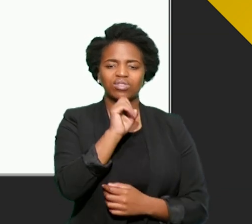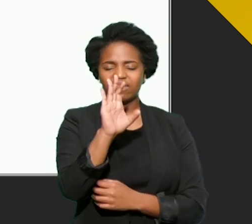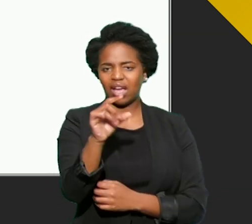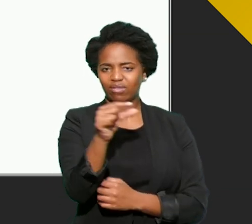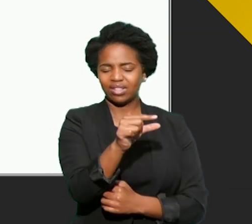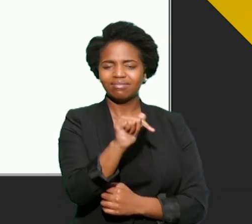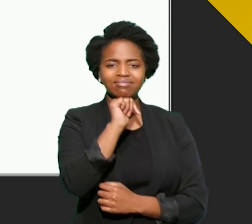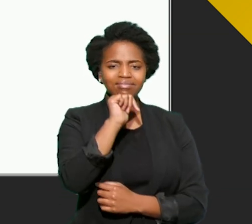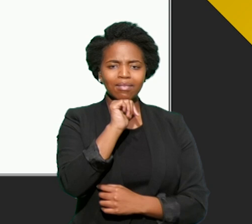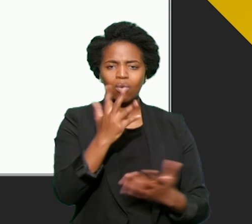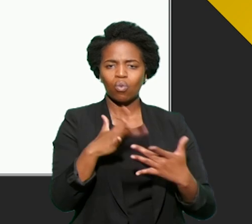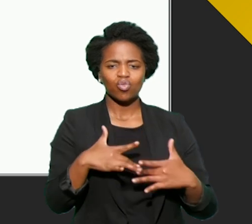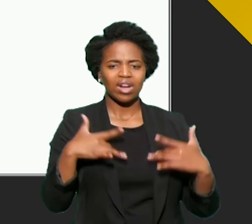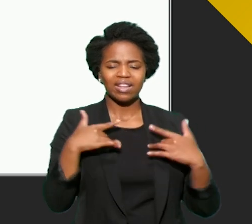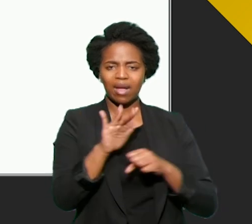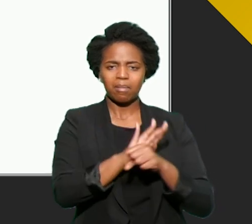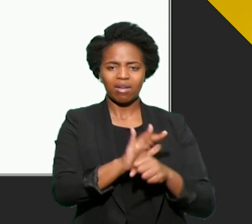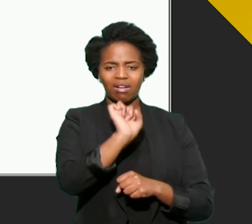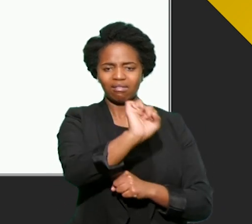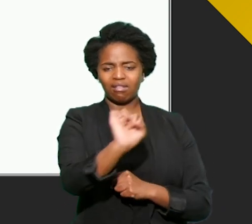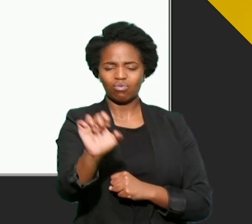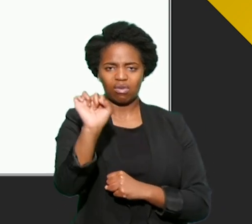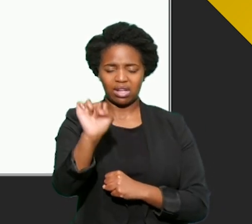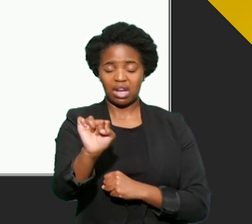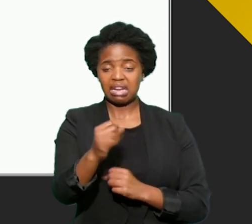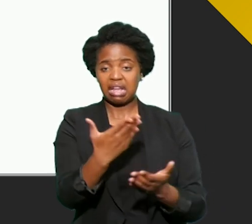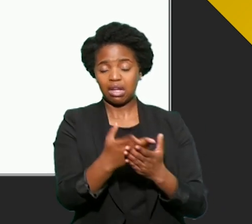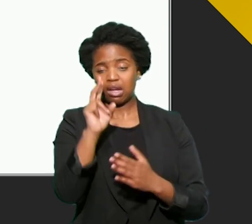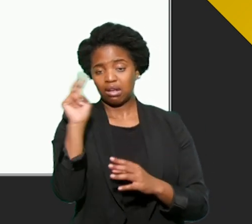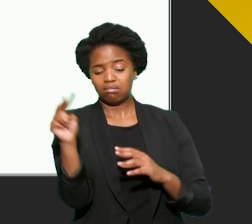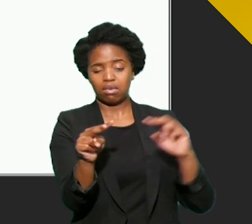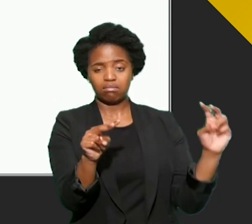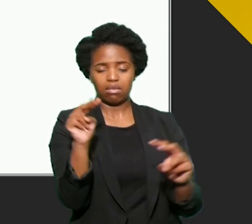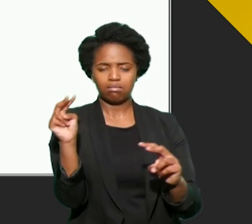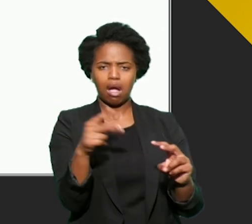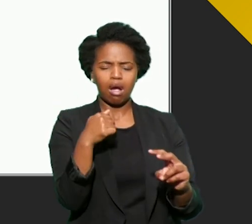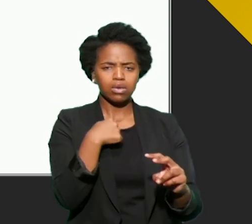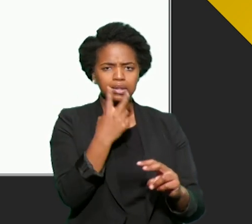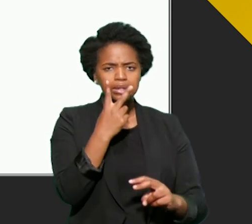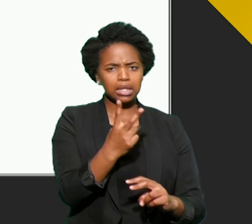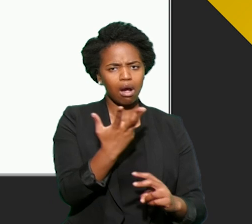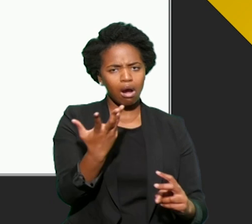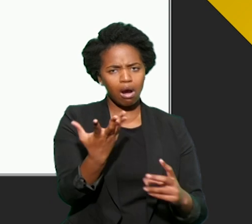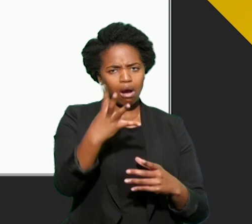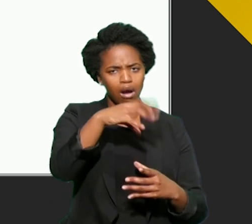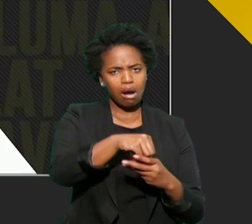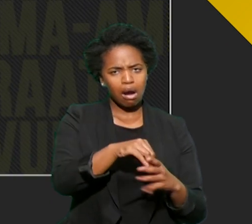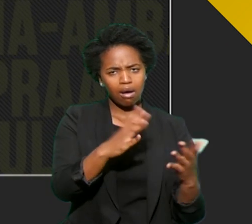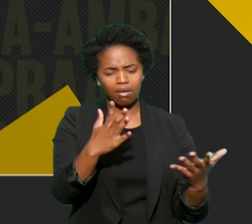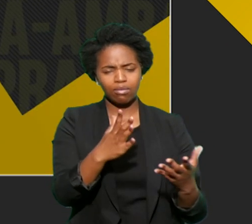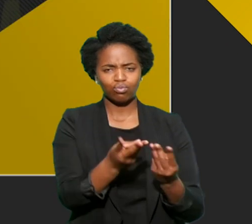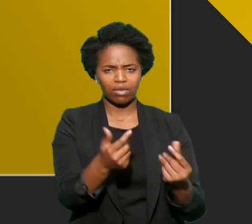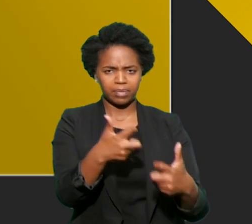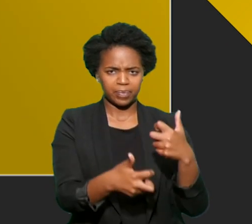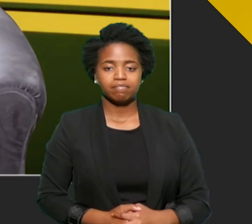done through the engagement of different perspectives to identify relevant and inclusive digital